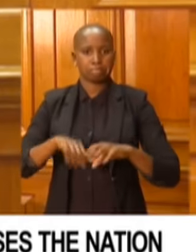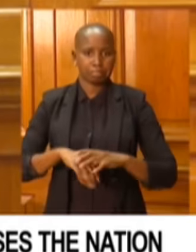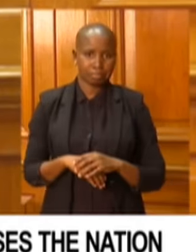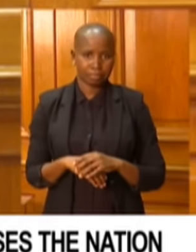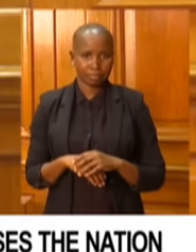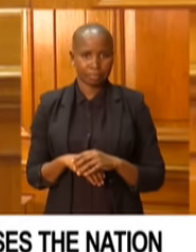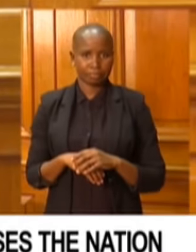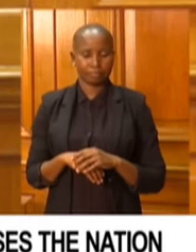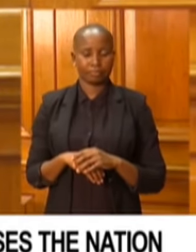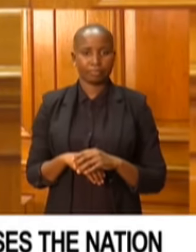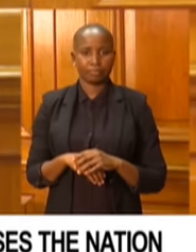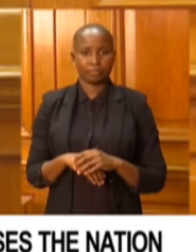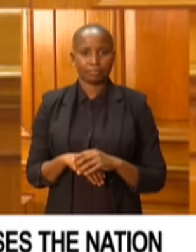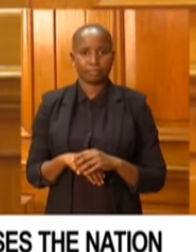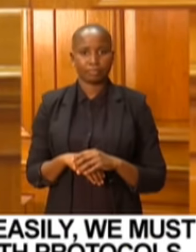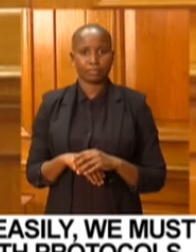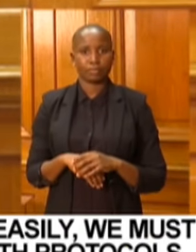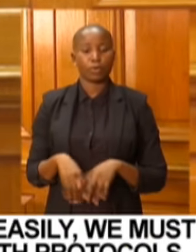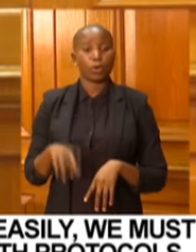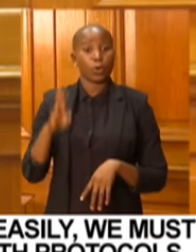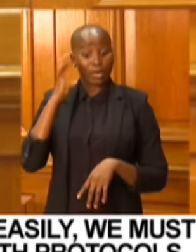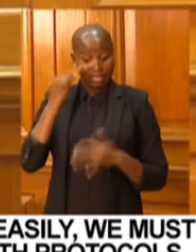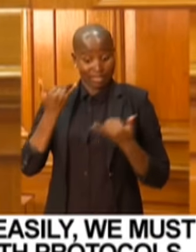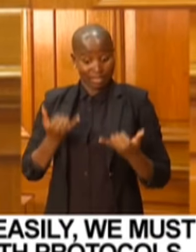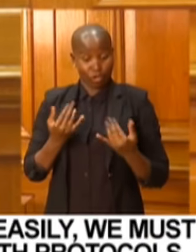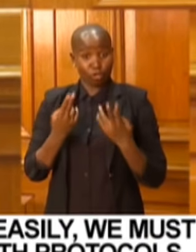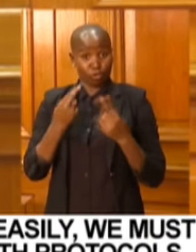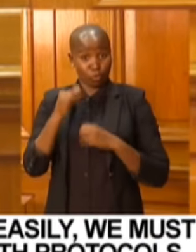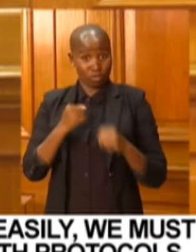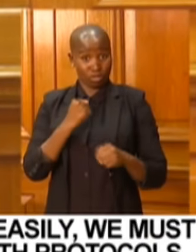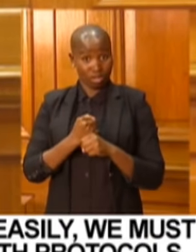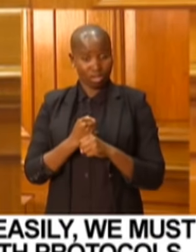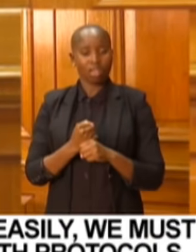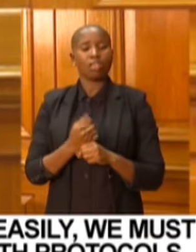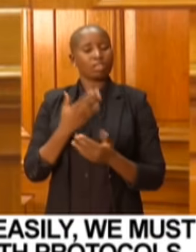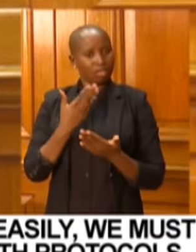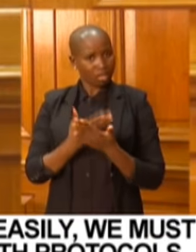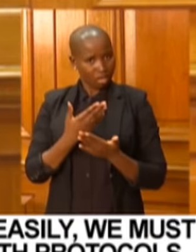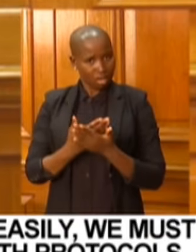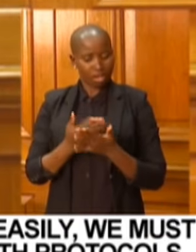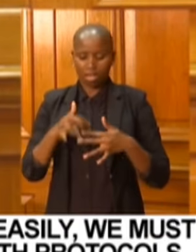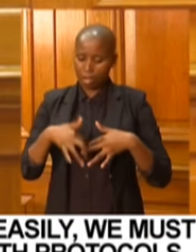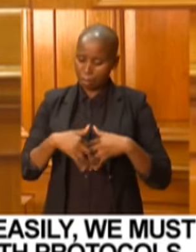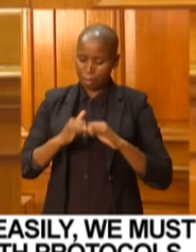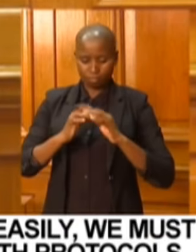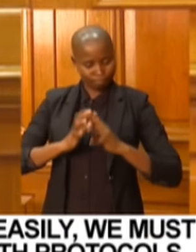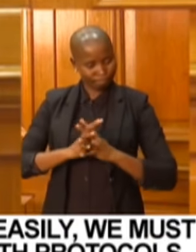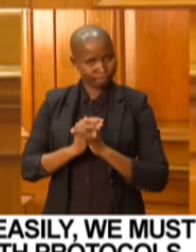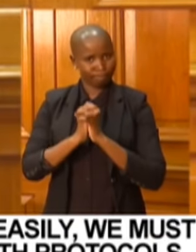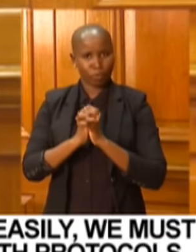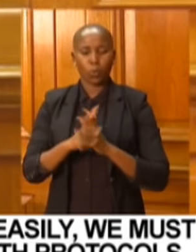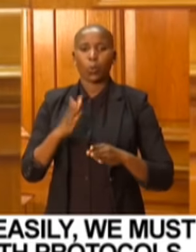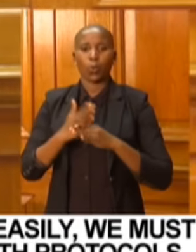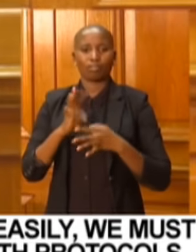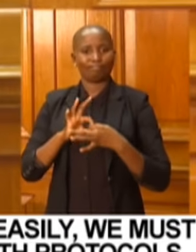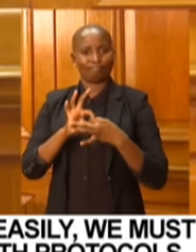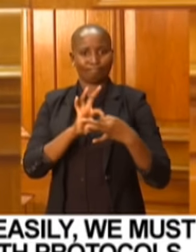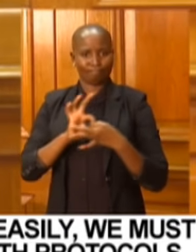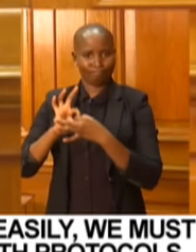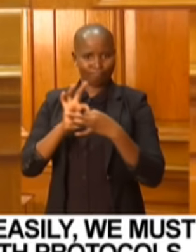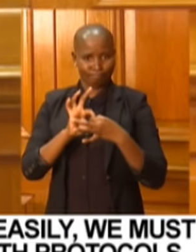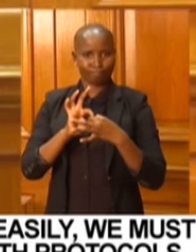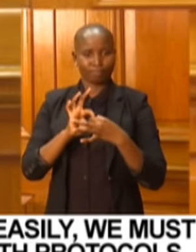therefore set out a clear path of working together and of recovery. Let